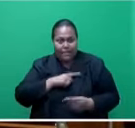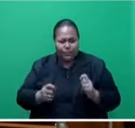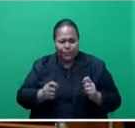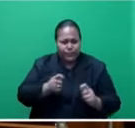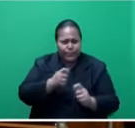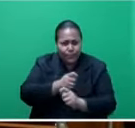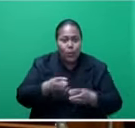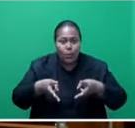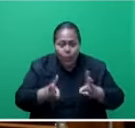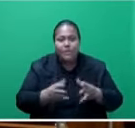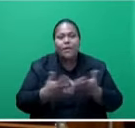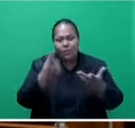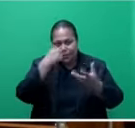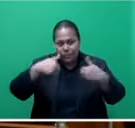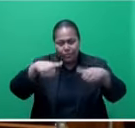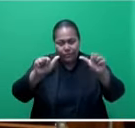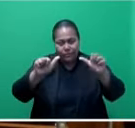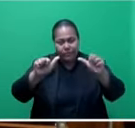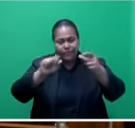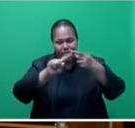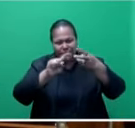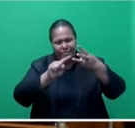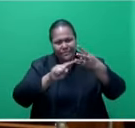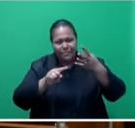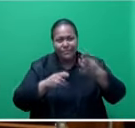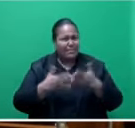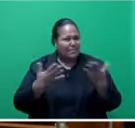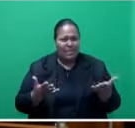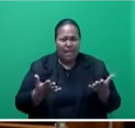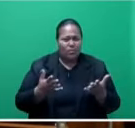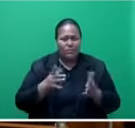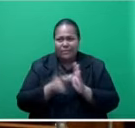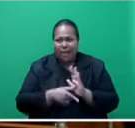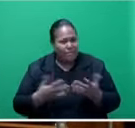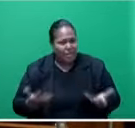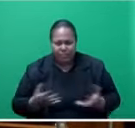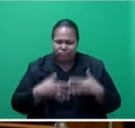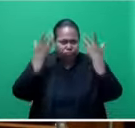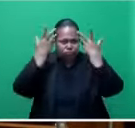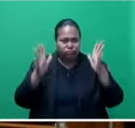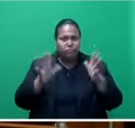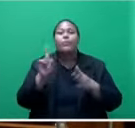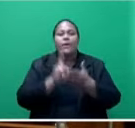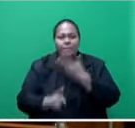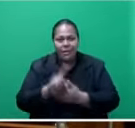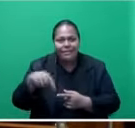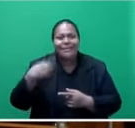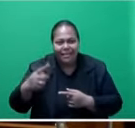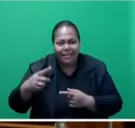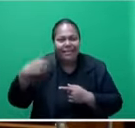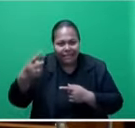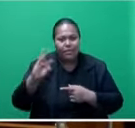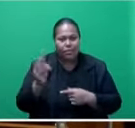rethought ways to actually achieve this. And these unprecedented times require unprecedented and innovative solutions. So